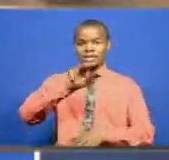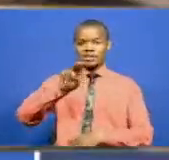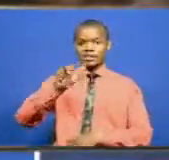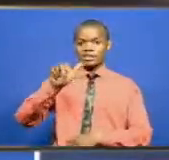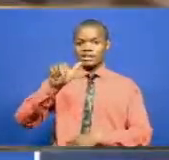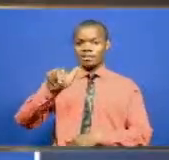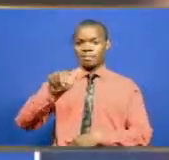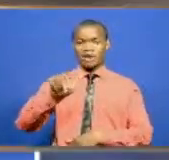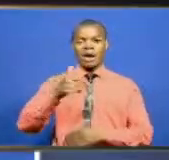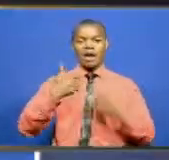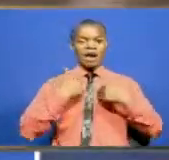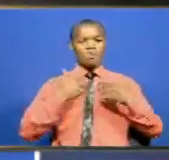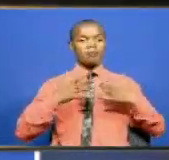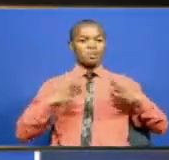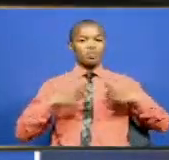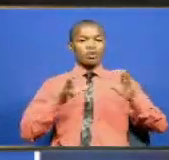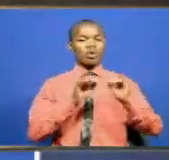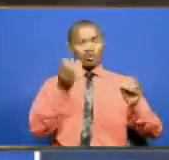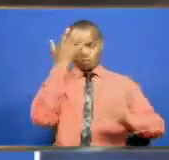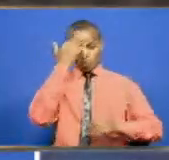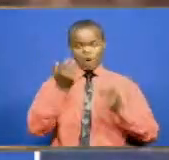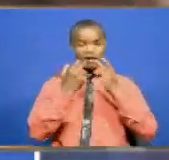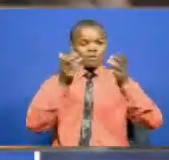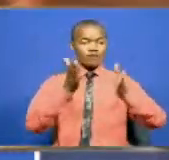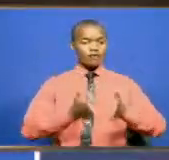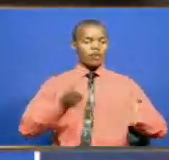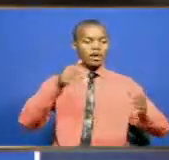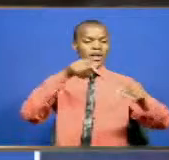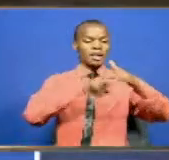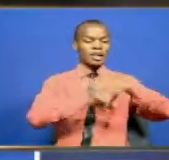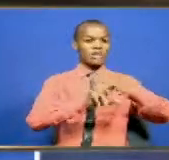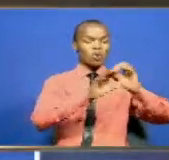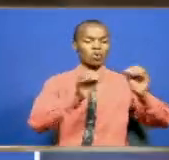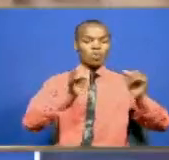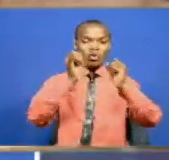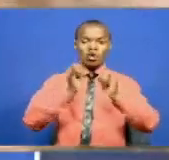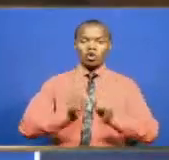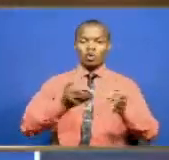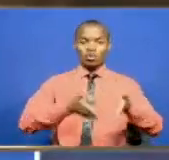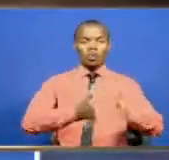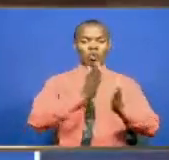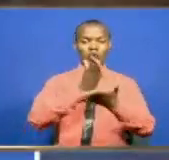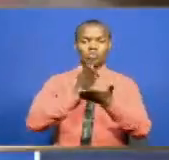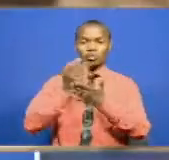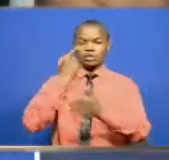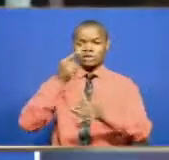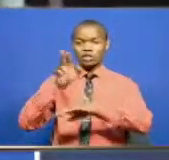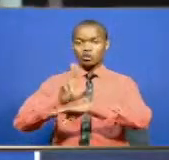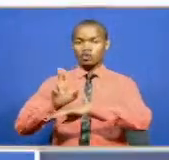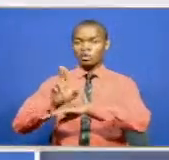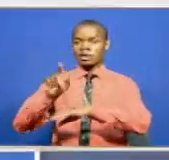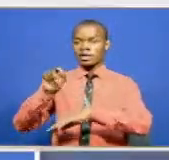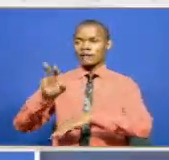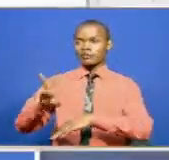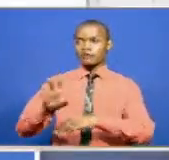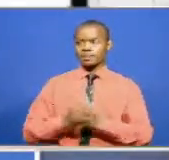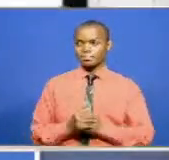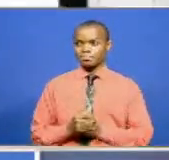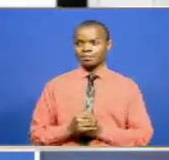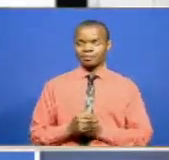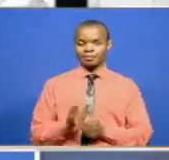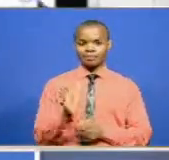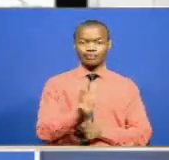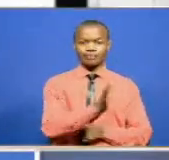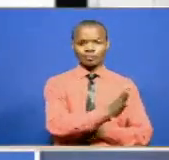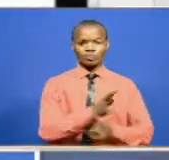content to lure viewers back with new entertainment that can initially only be seen on their screens. Finally, the U.S.